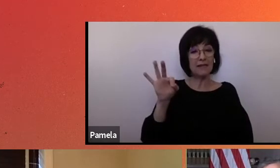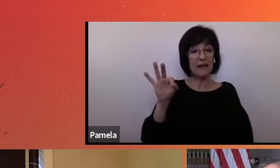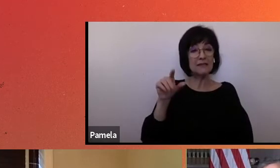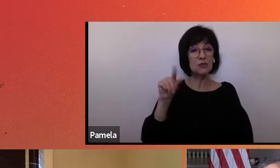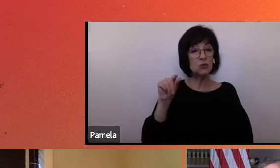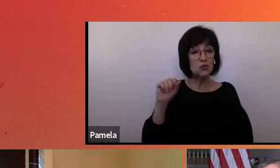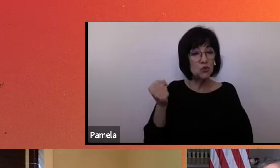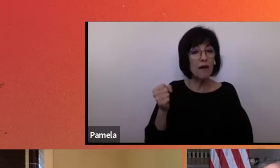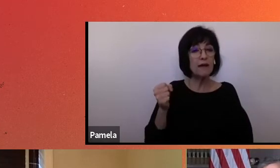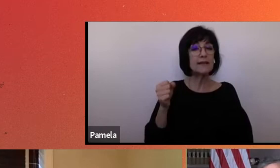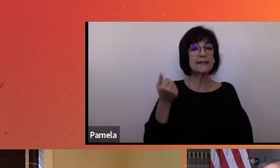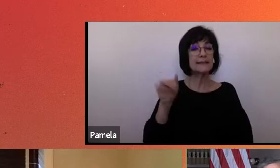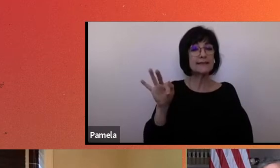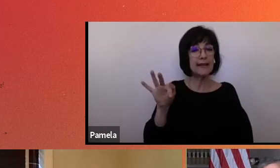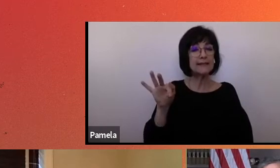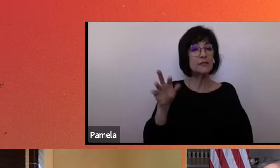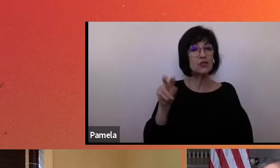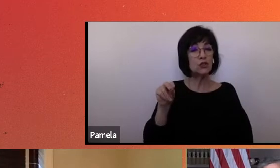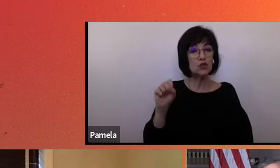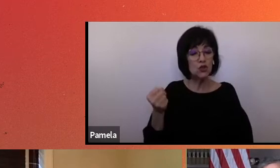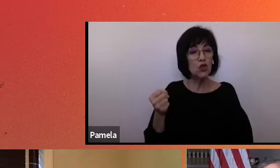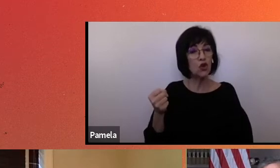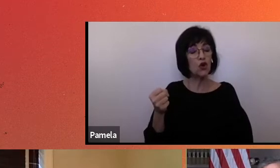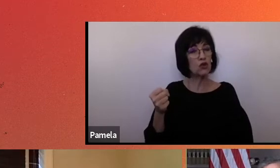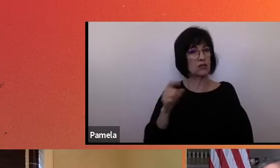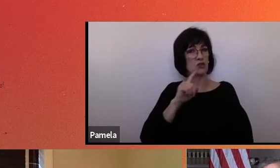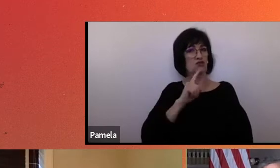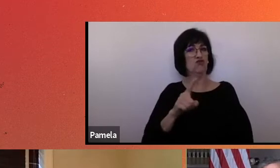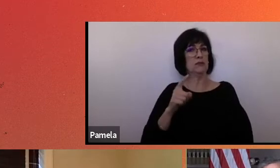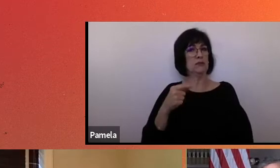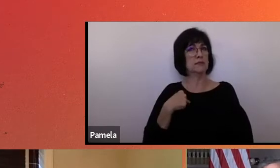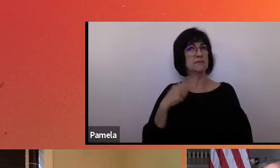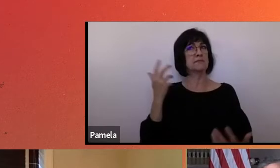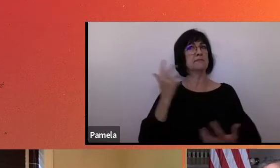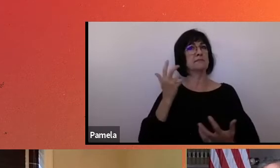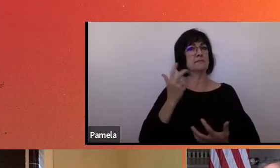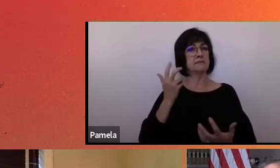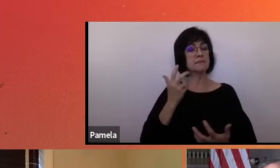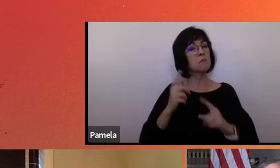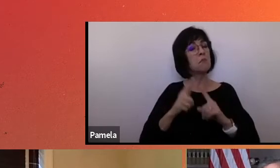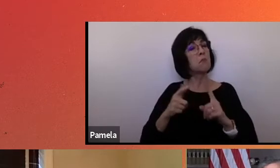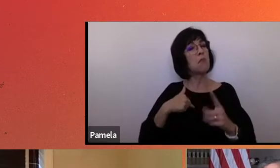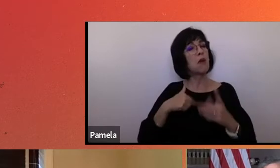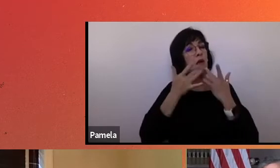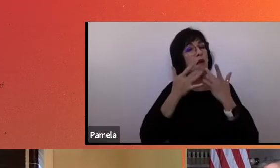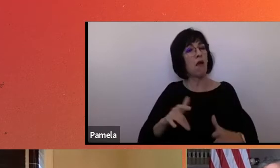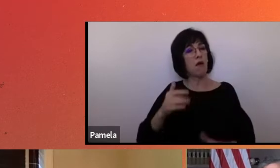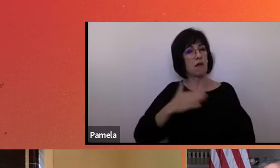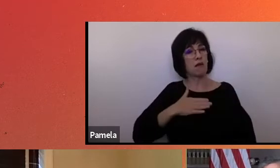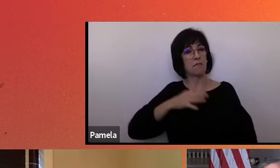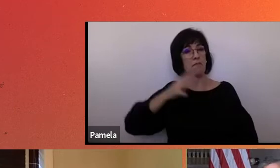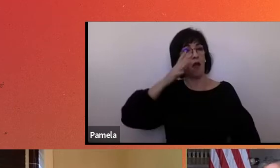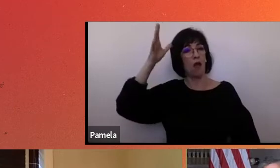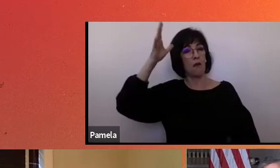was an eye-opener, but I fortunately had parents who instilled in us some pride in ourselves that we could not